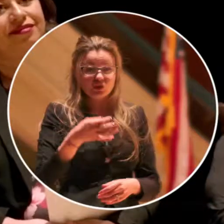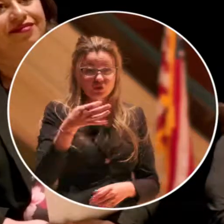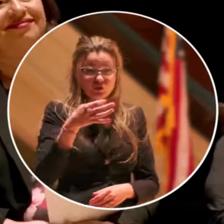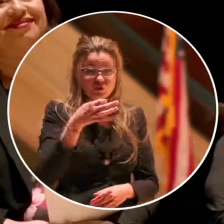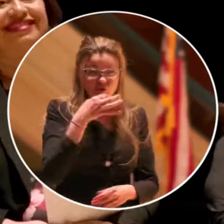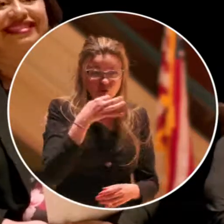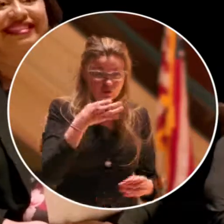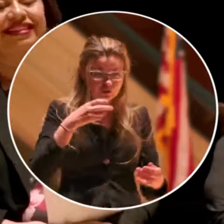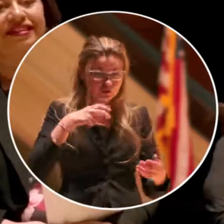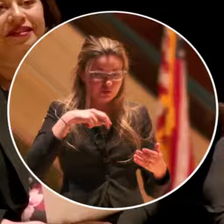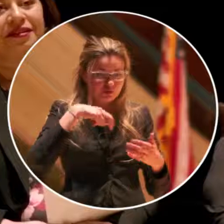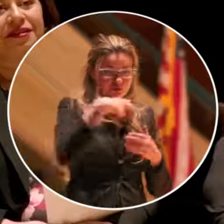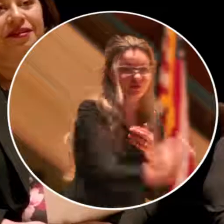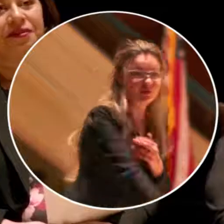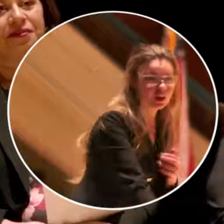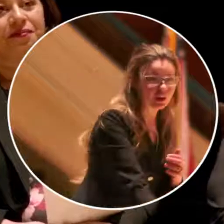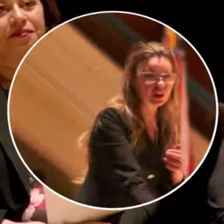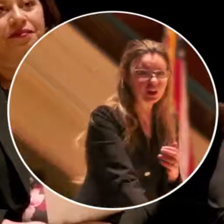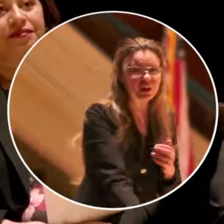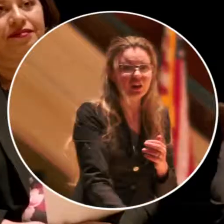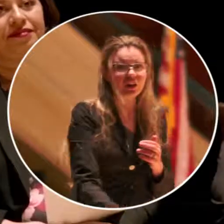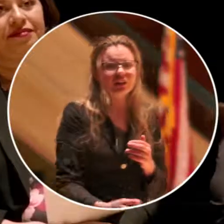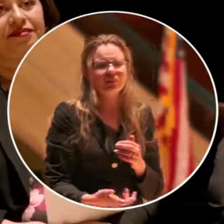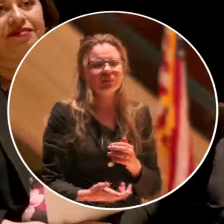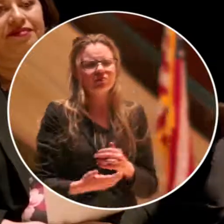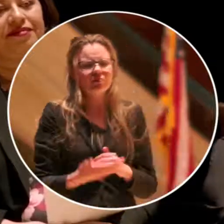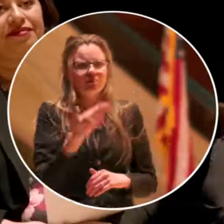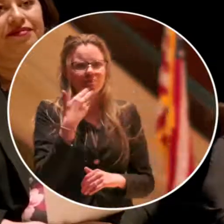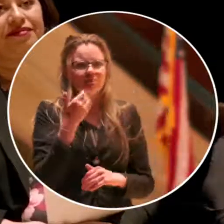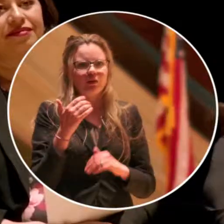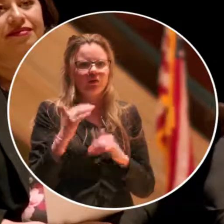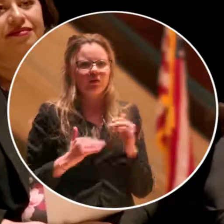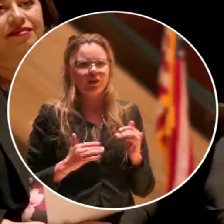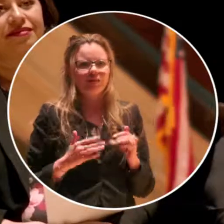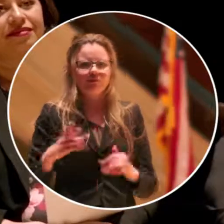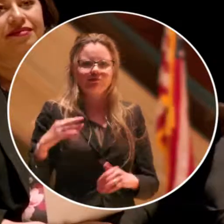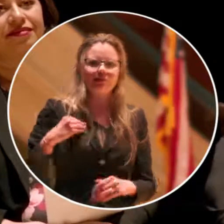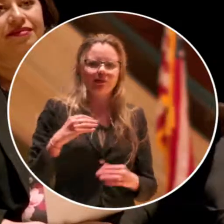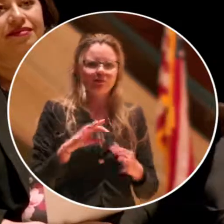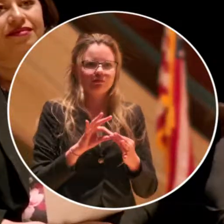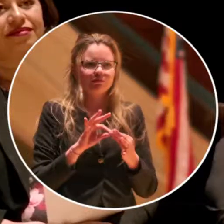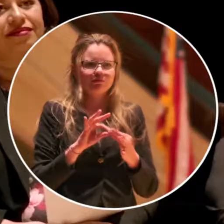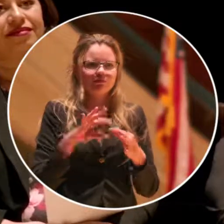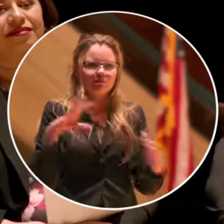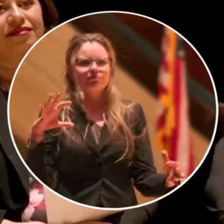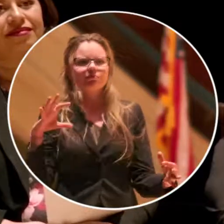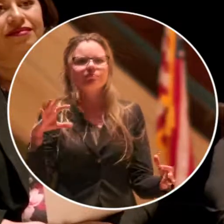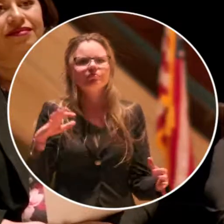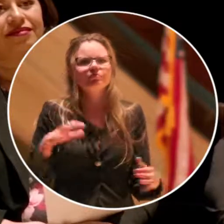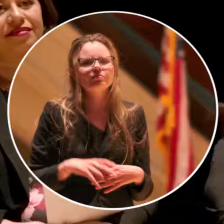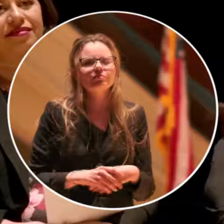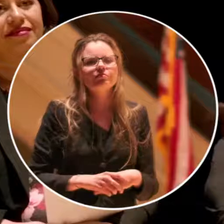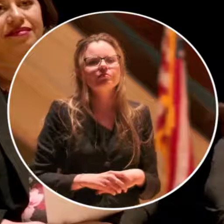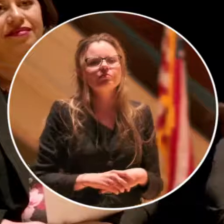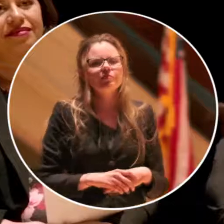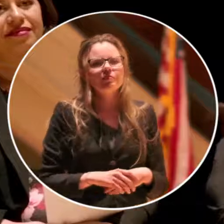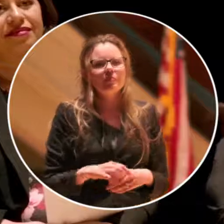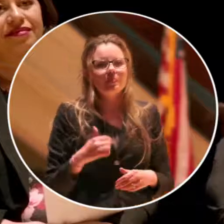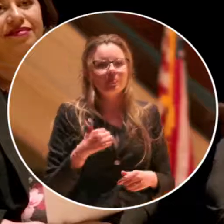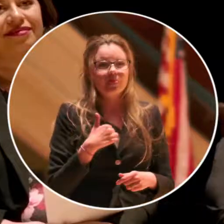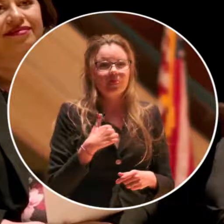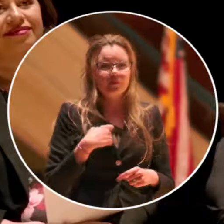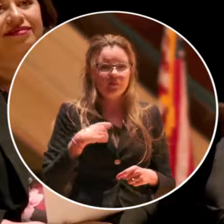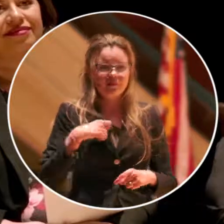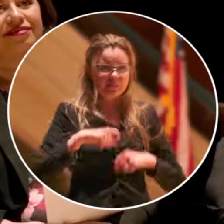Alaska before accepting that we'd lose cell service for a while. When Canada emerged on port side, I braced myself